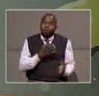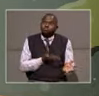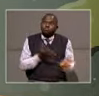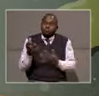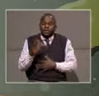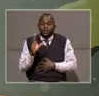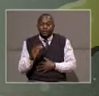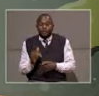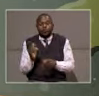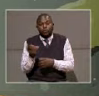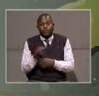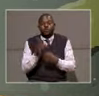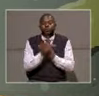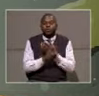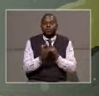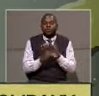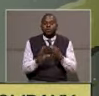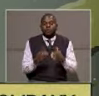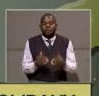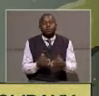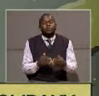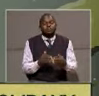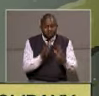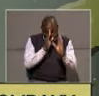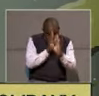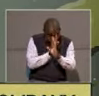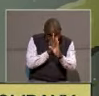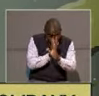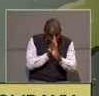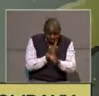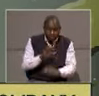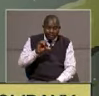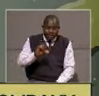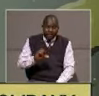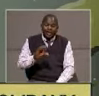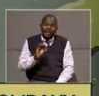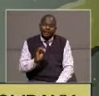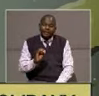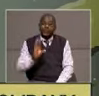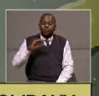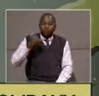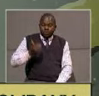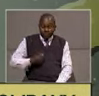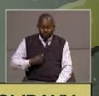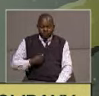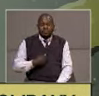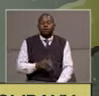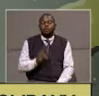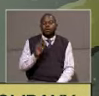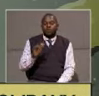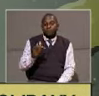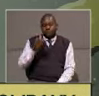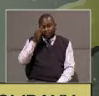in Wakiso District for unlawfully confining over 90 ladies. According to Kampala Metropolitan